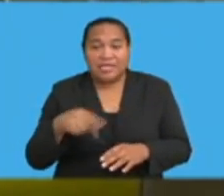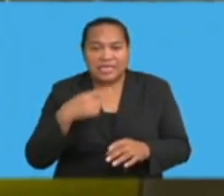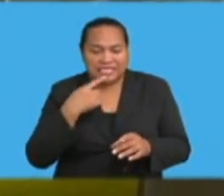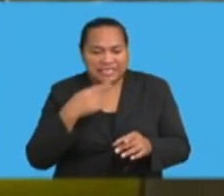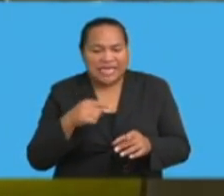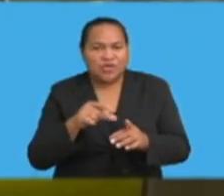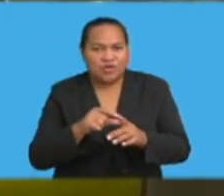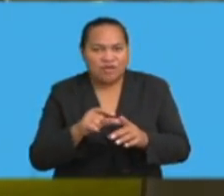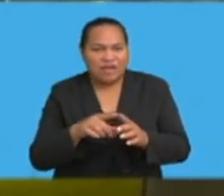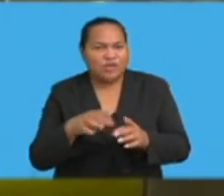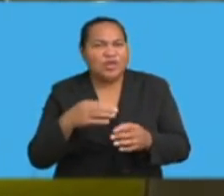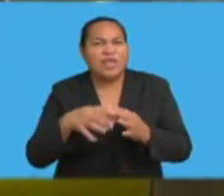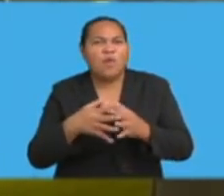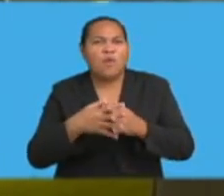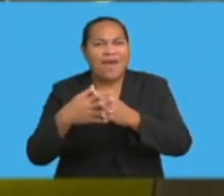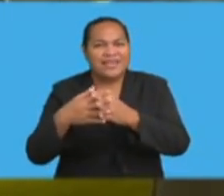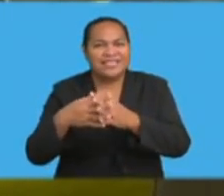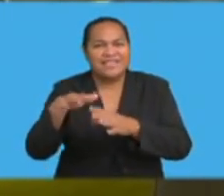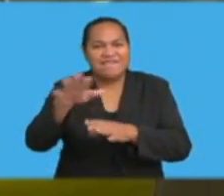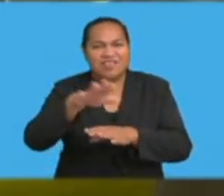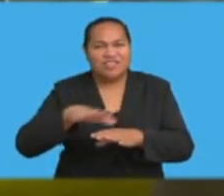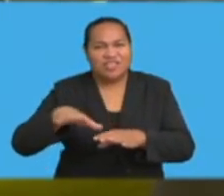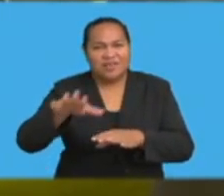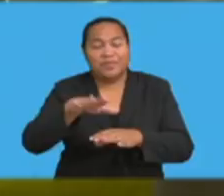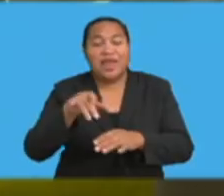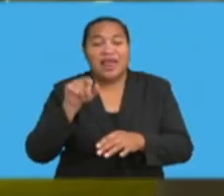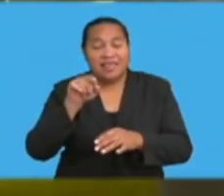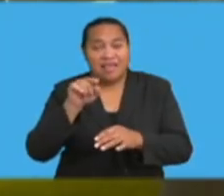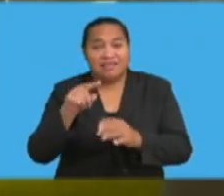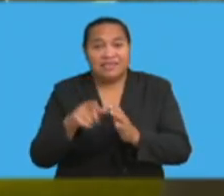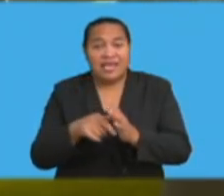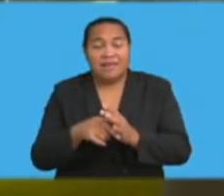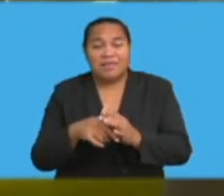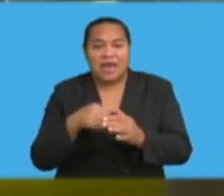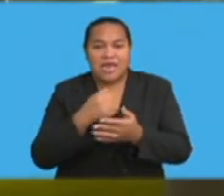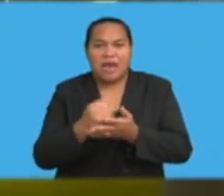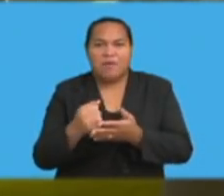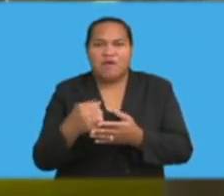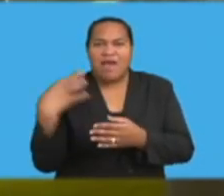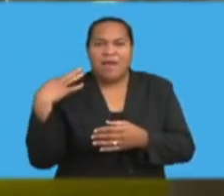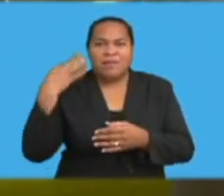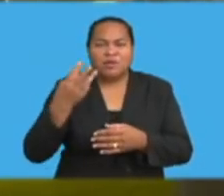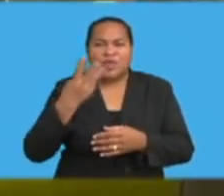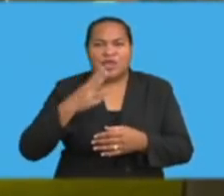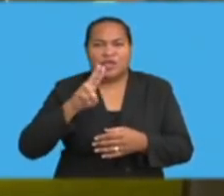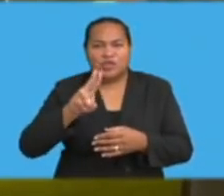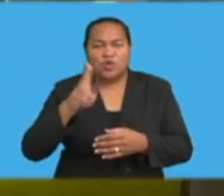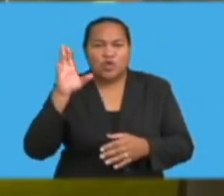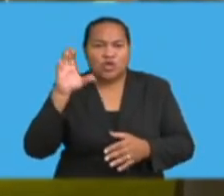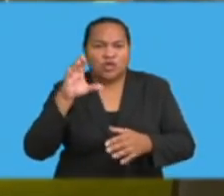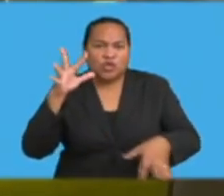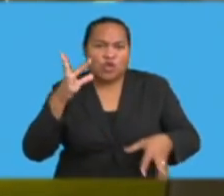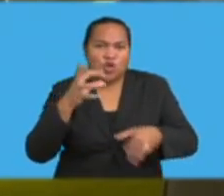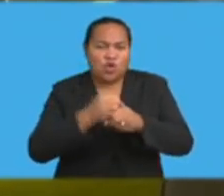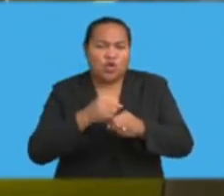Raki in the Western Division. At that point in time, the number of applicants were 32. The total cost at that point in